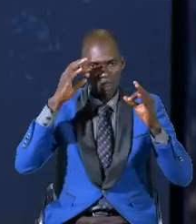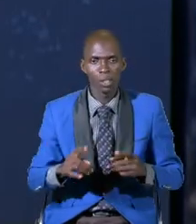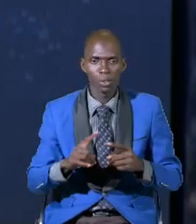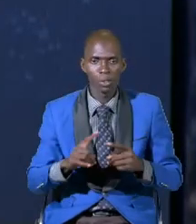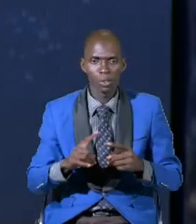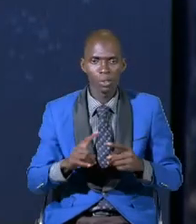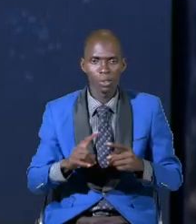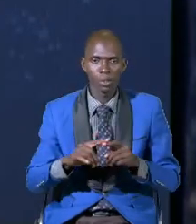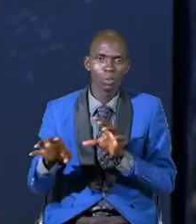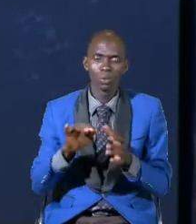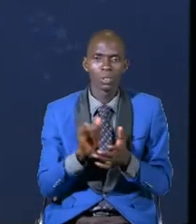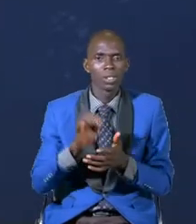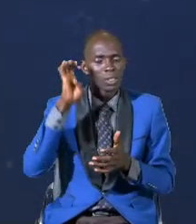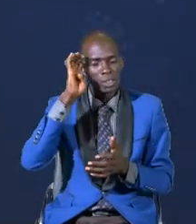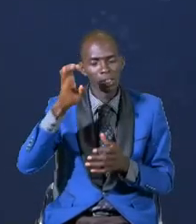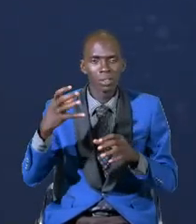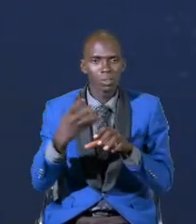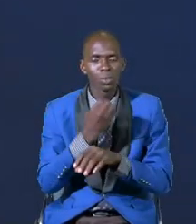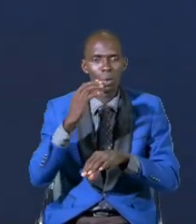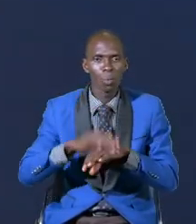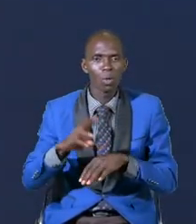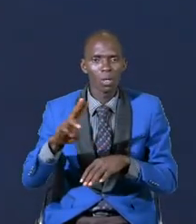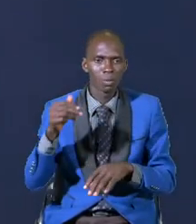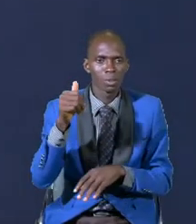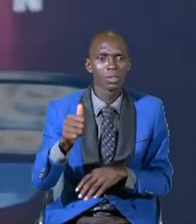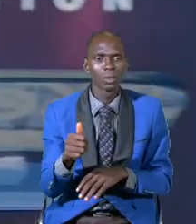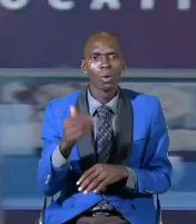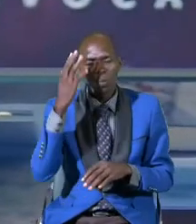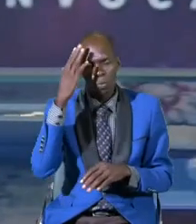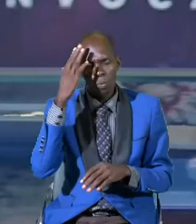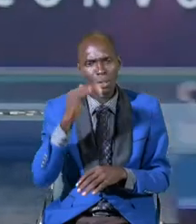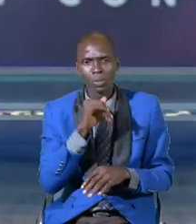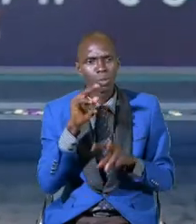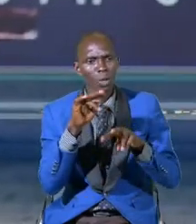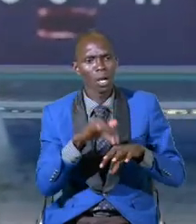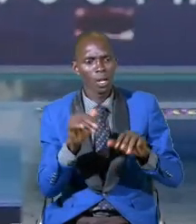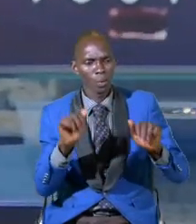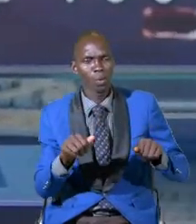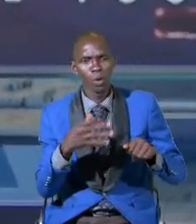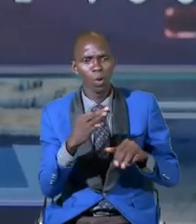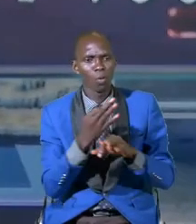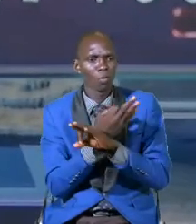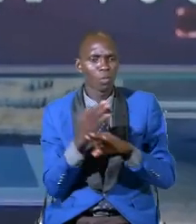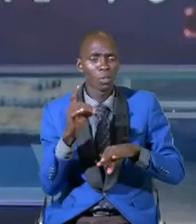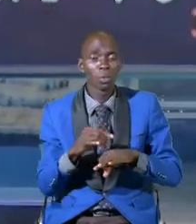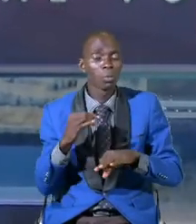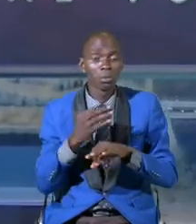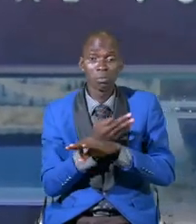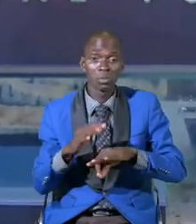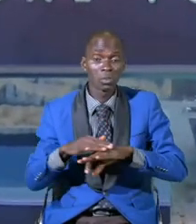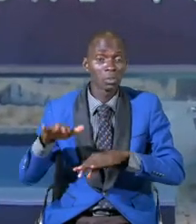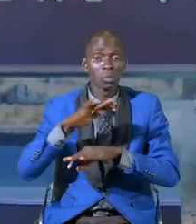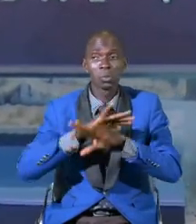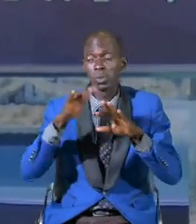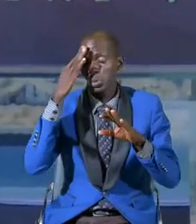took the initiative. Well, we didn't even know there's a possibility of freedom. We didn't know there's any possibility of redemption.